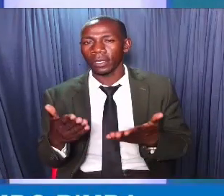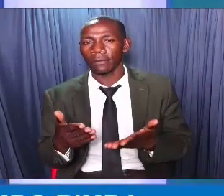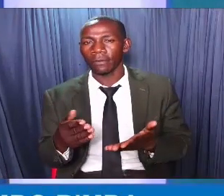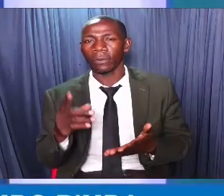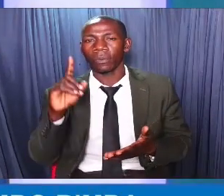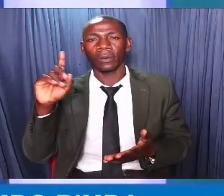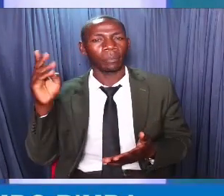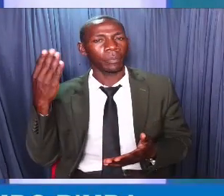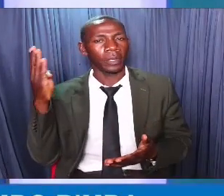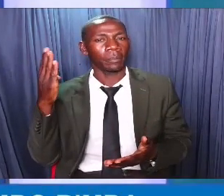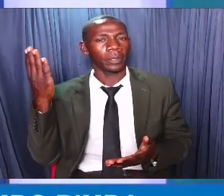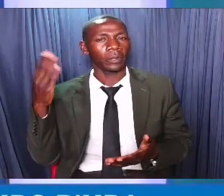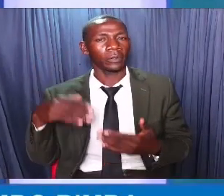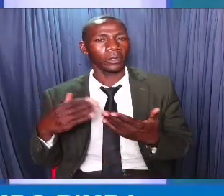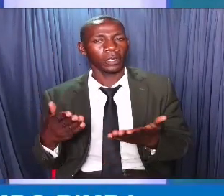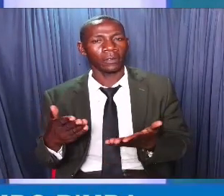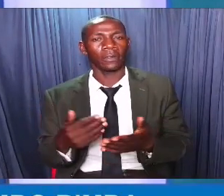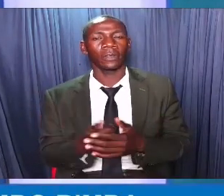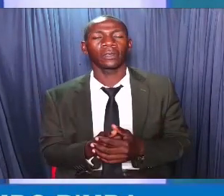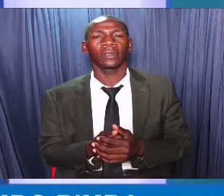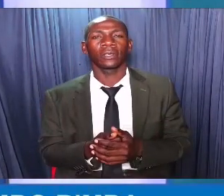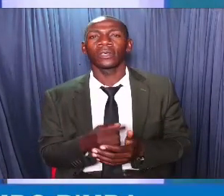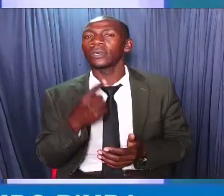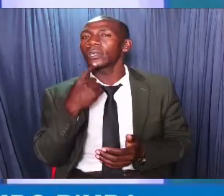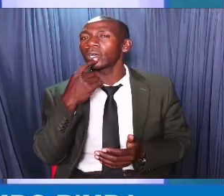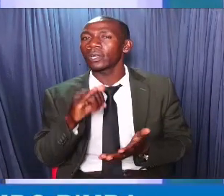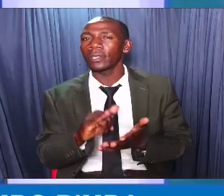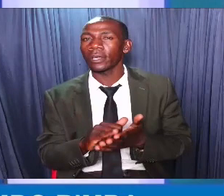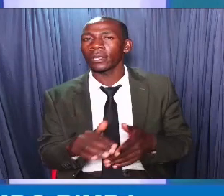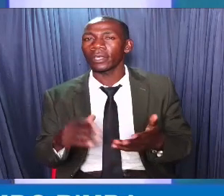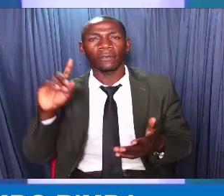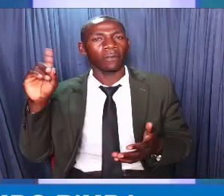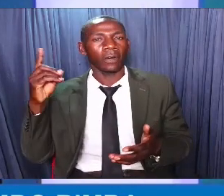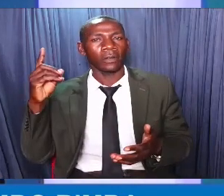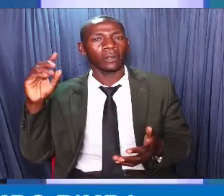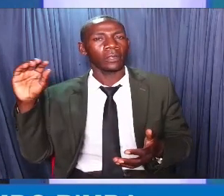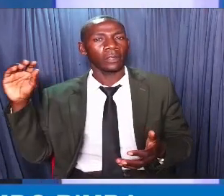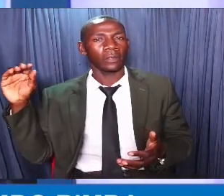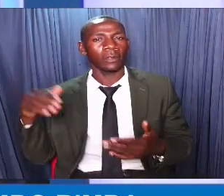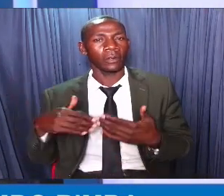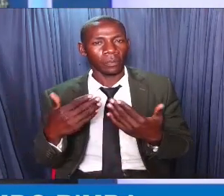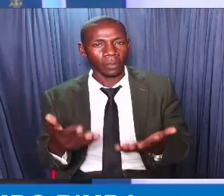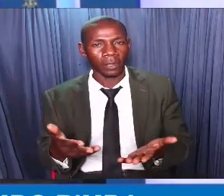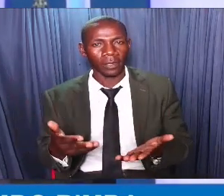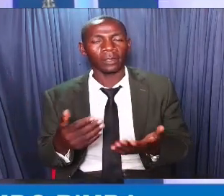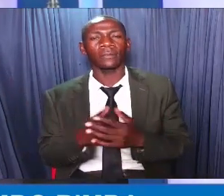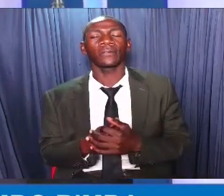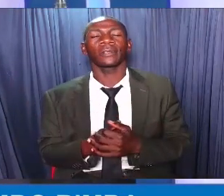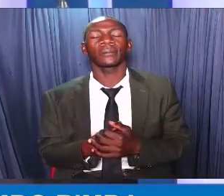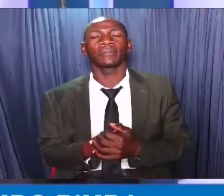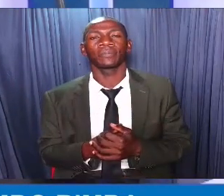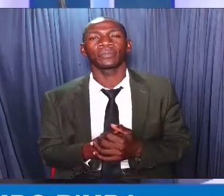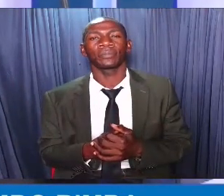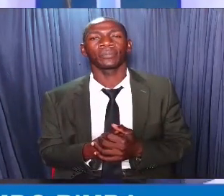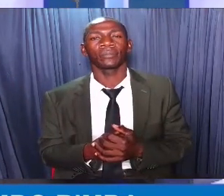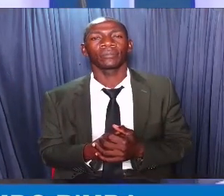si ungempa? Would he have told you to give him a million? Would have given him a million. Angekwambia umpatie laki moja. Would he have told you to give him 100,000? You have